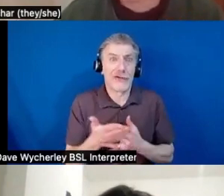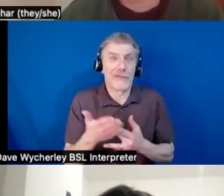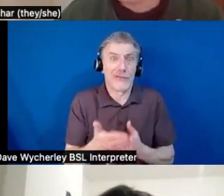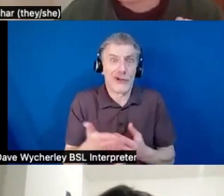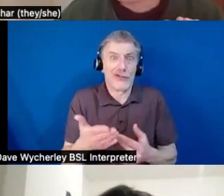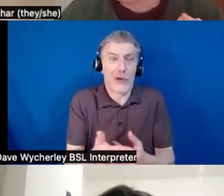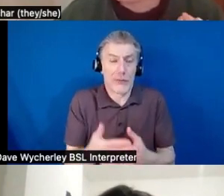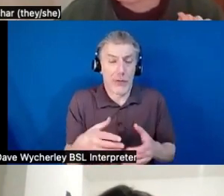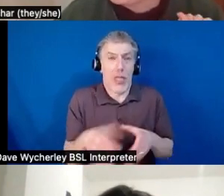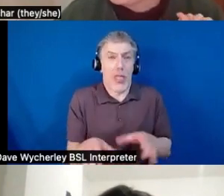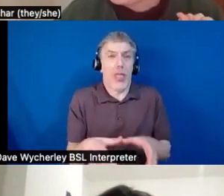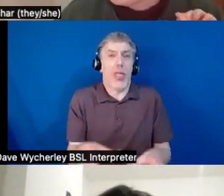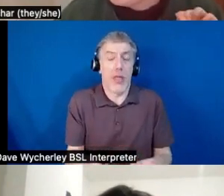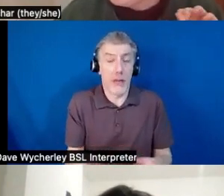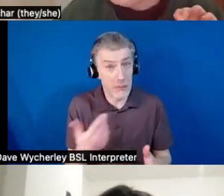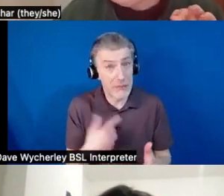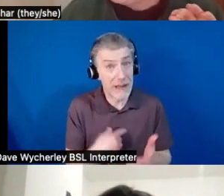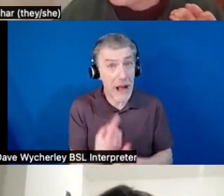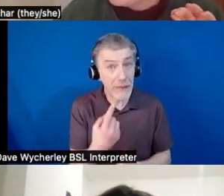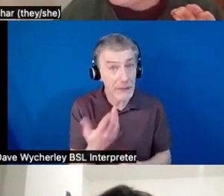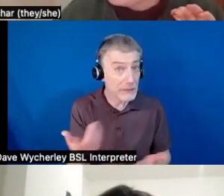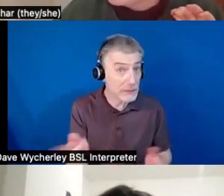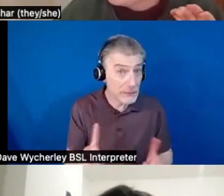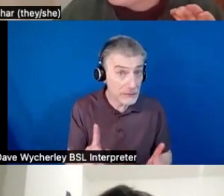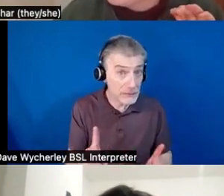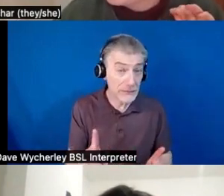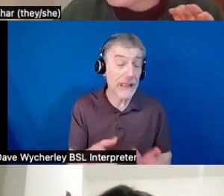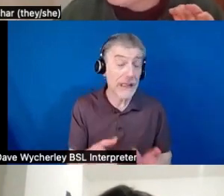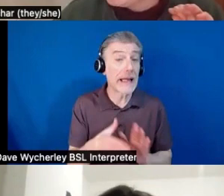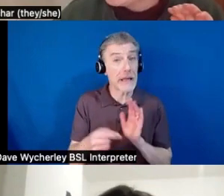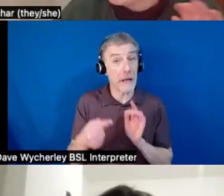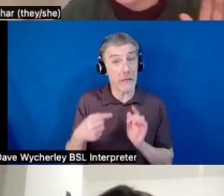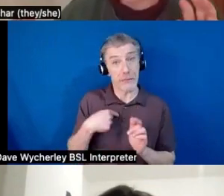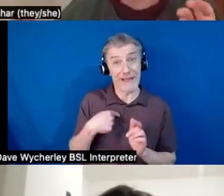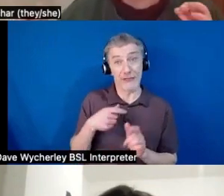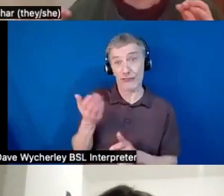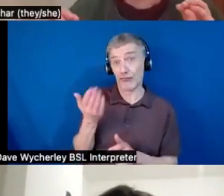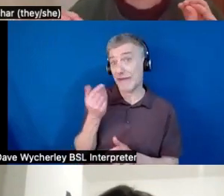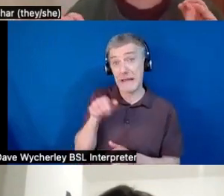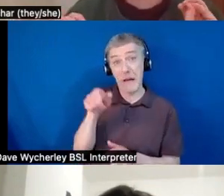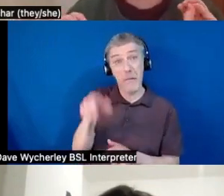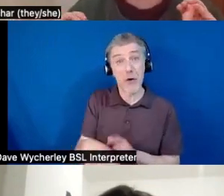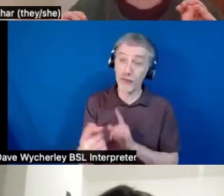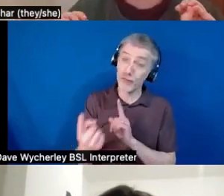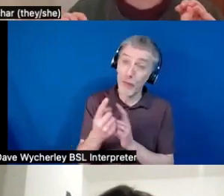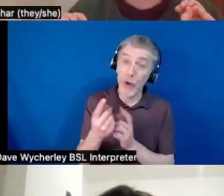with somebody recently in which we're talking about this idea of